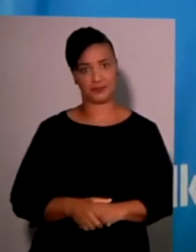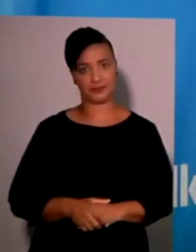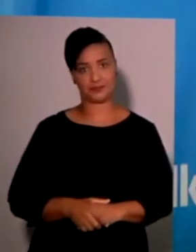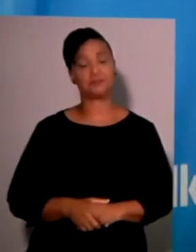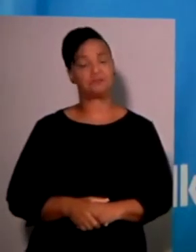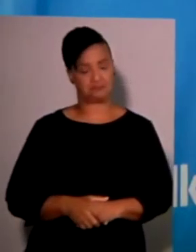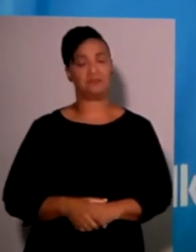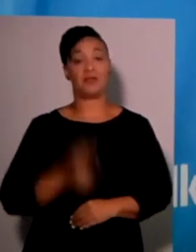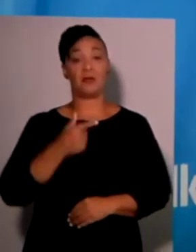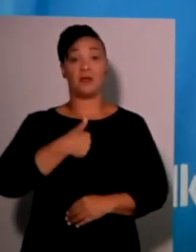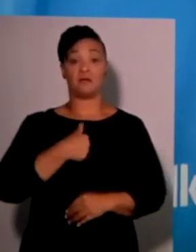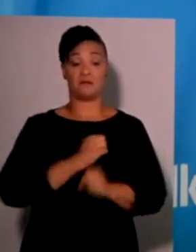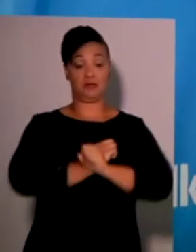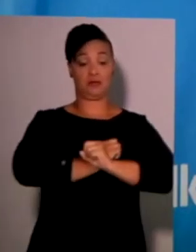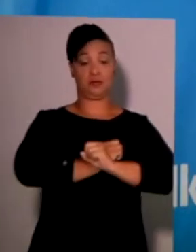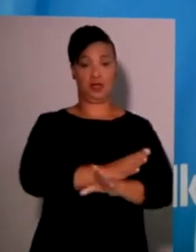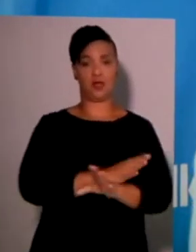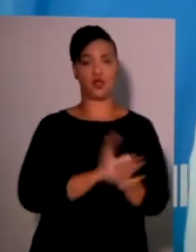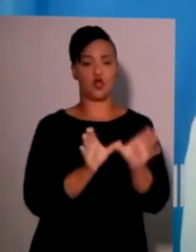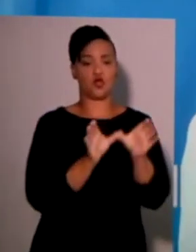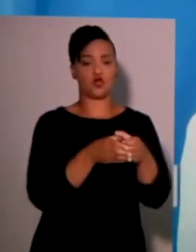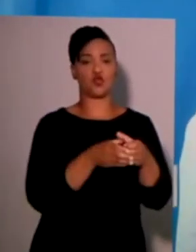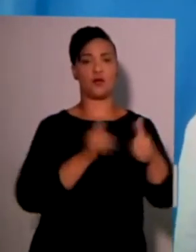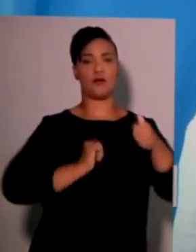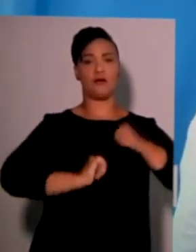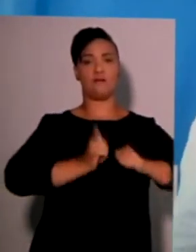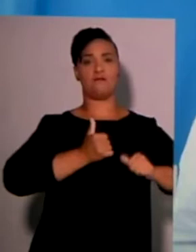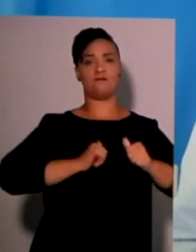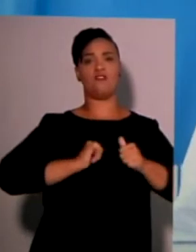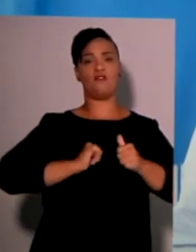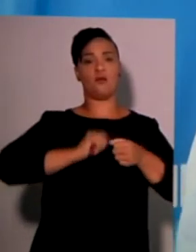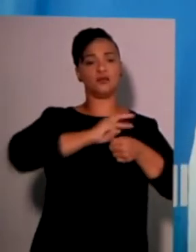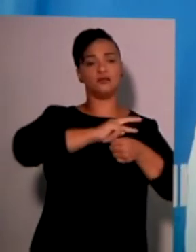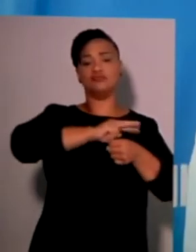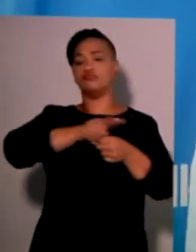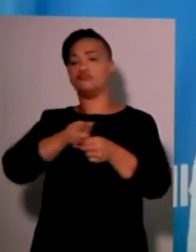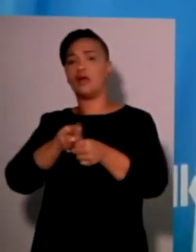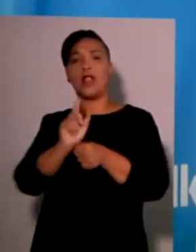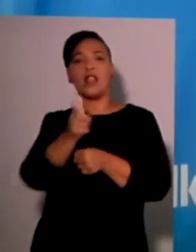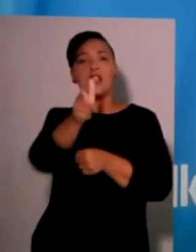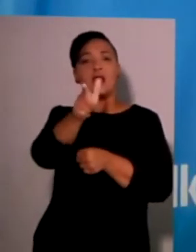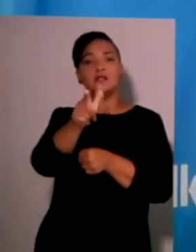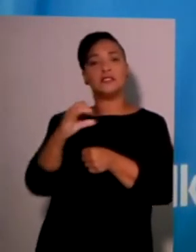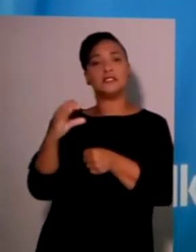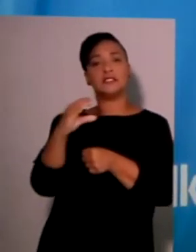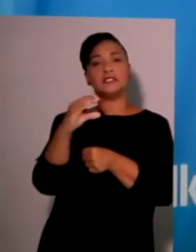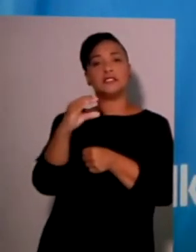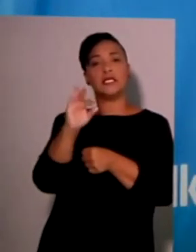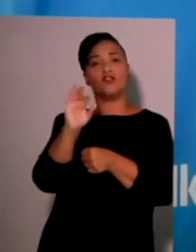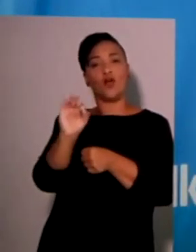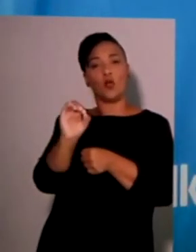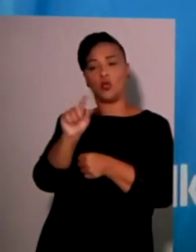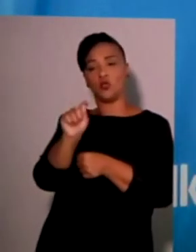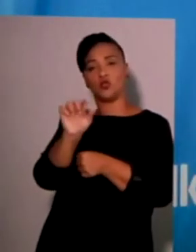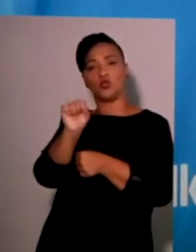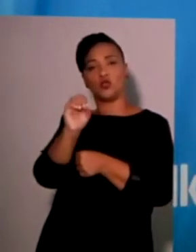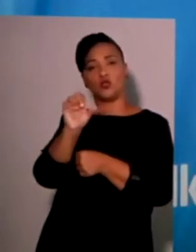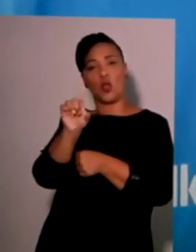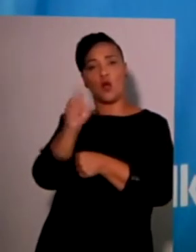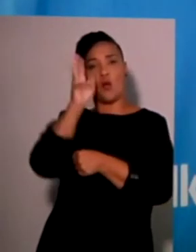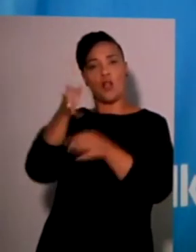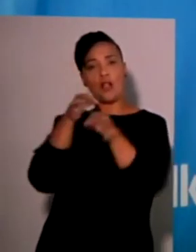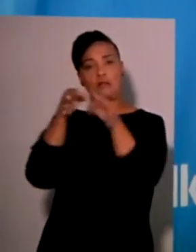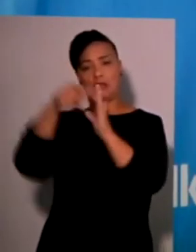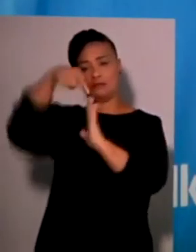Maybe let me start with group performance at a glance, and Tsulu will come in later on and unpack that